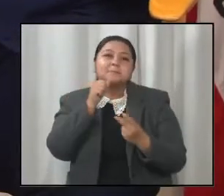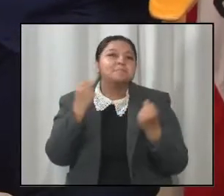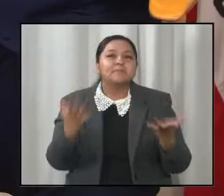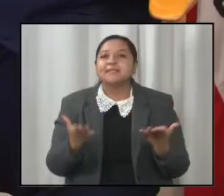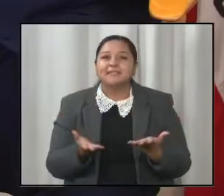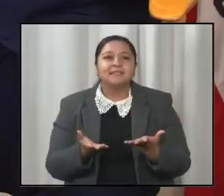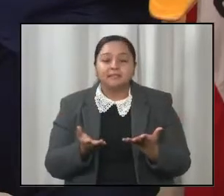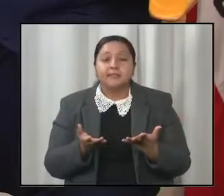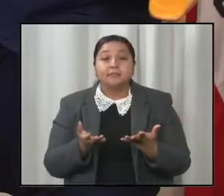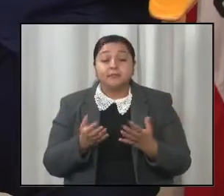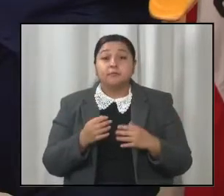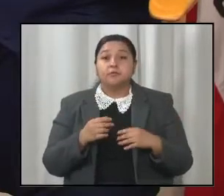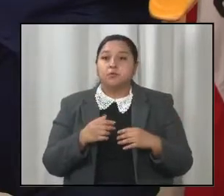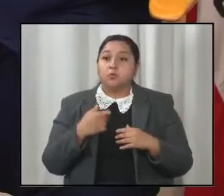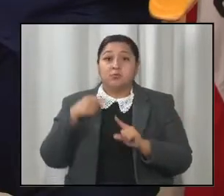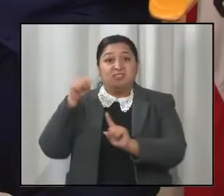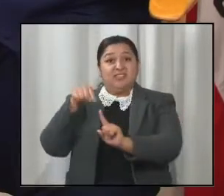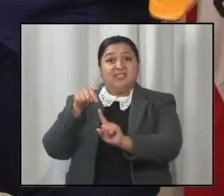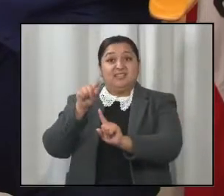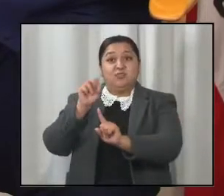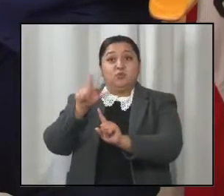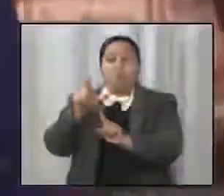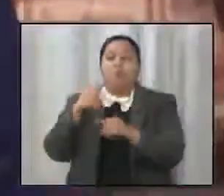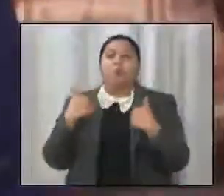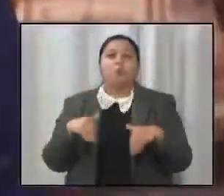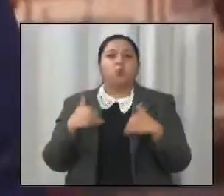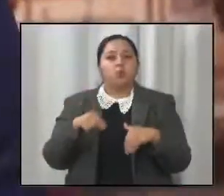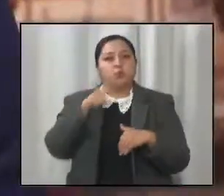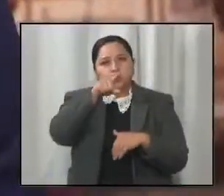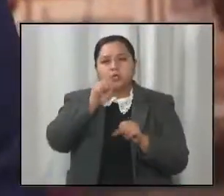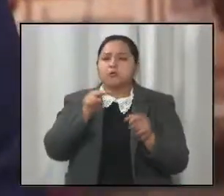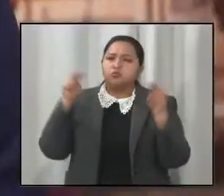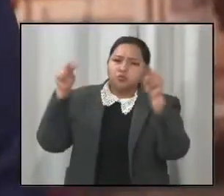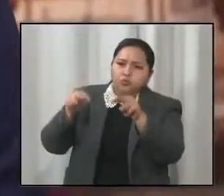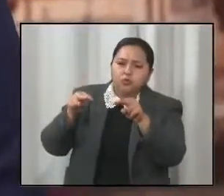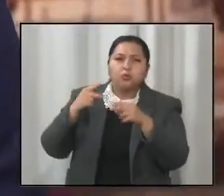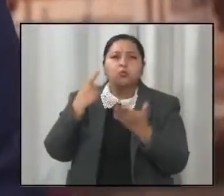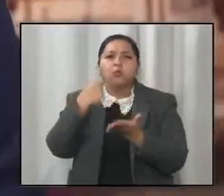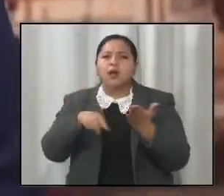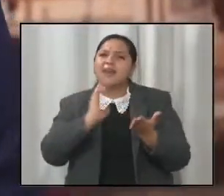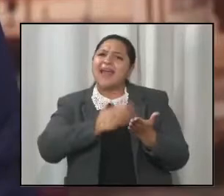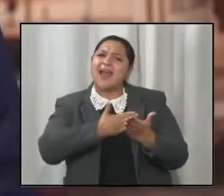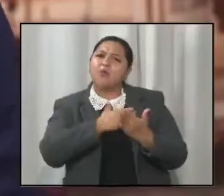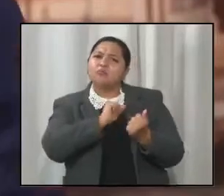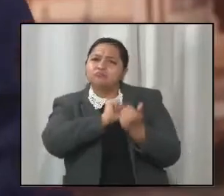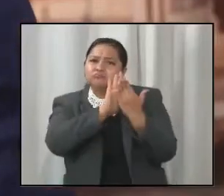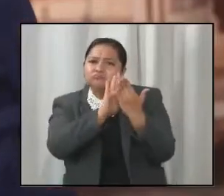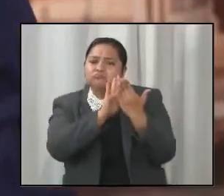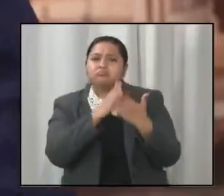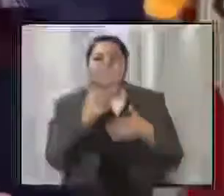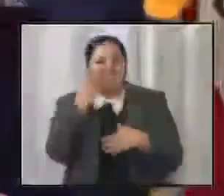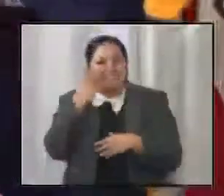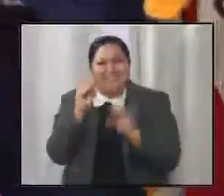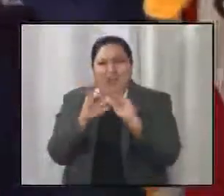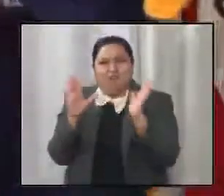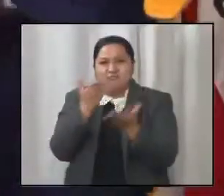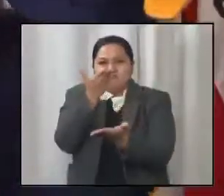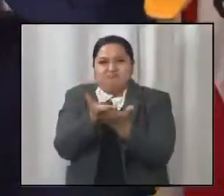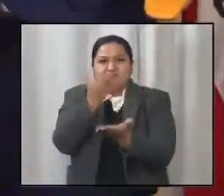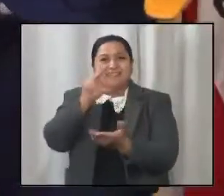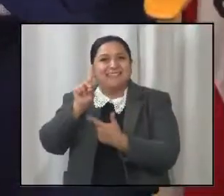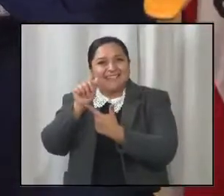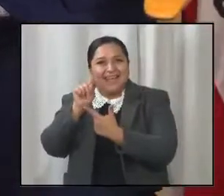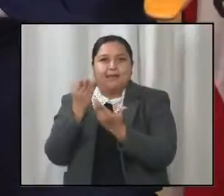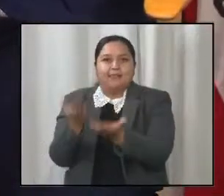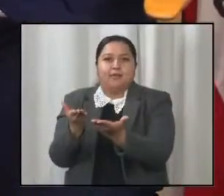us to really look at our strategies and allow them to be informed by data. So Dalton, you've